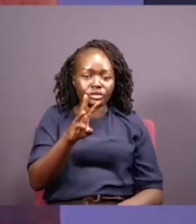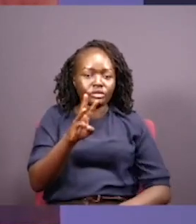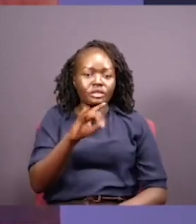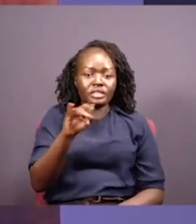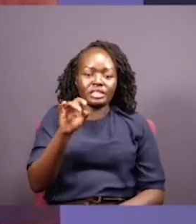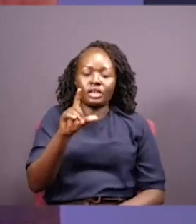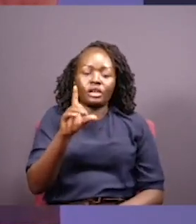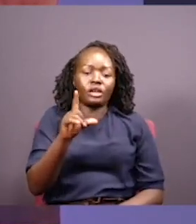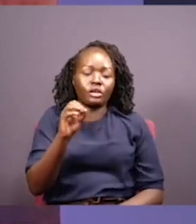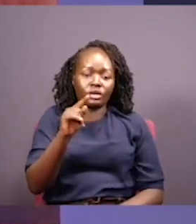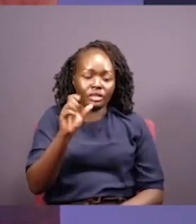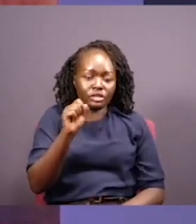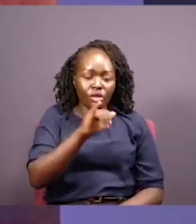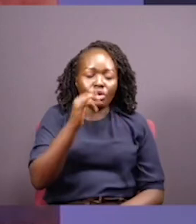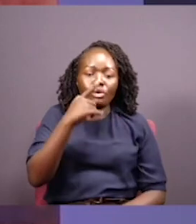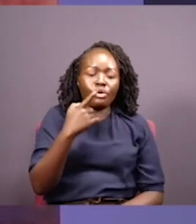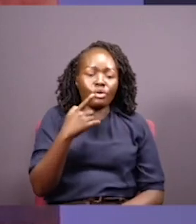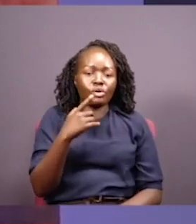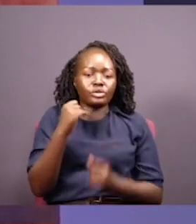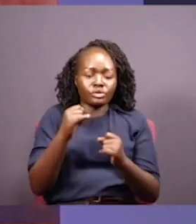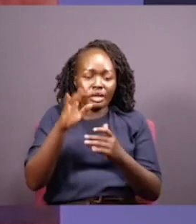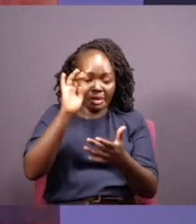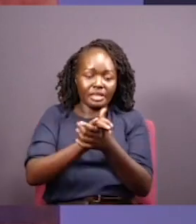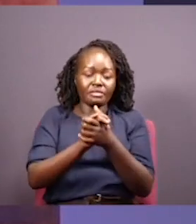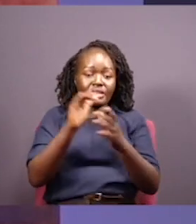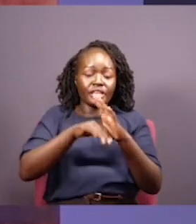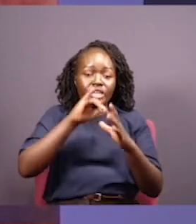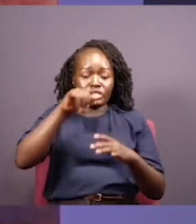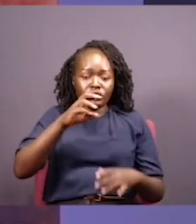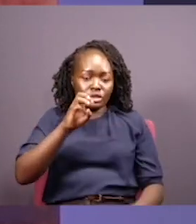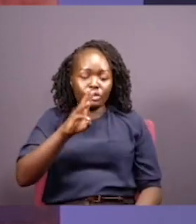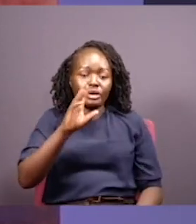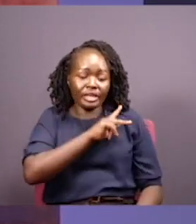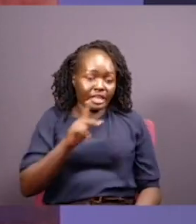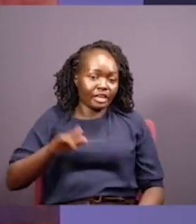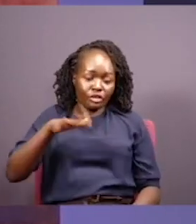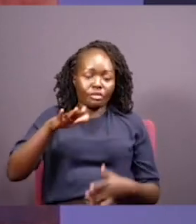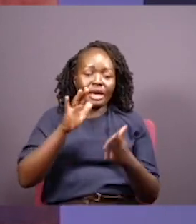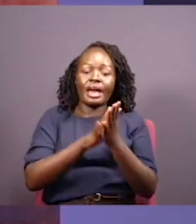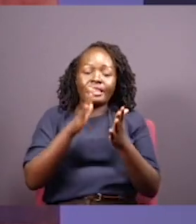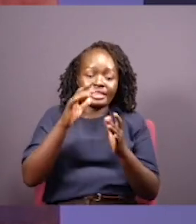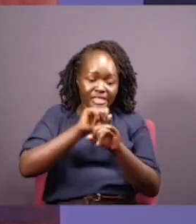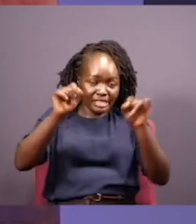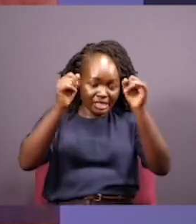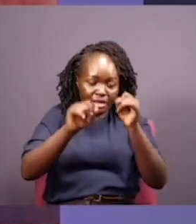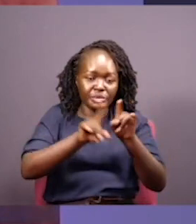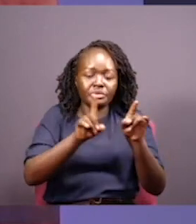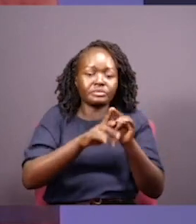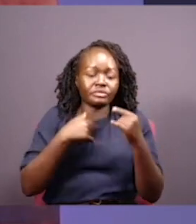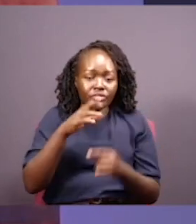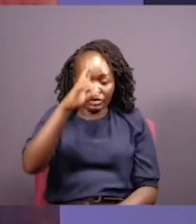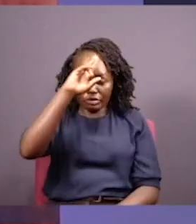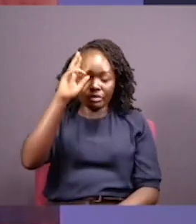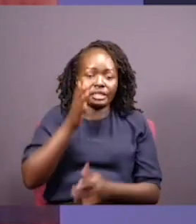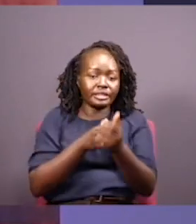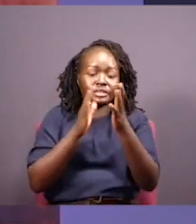who strongly believed in the Jewish system and the Jewish kingdom. But also there were the Roman leaders. This was the time